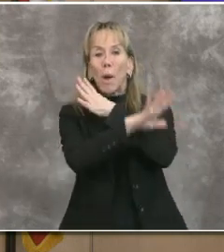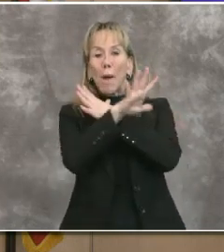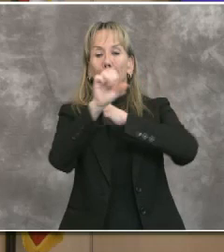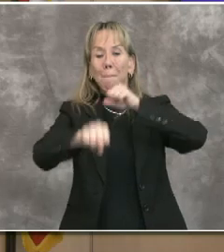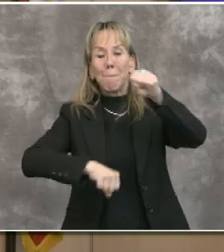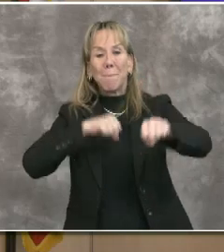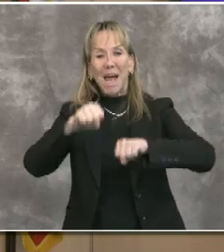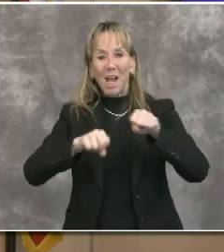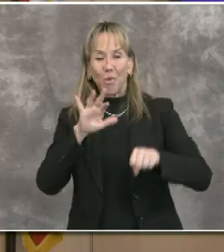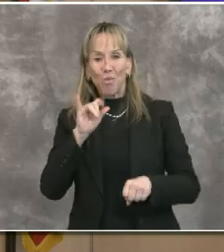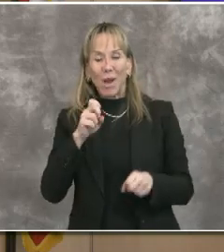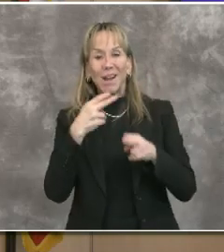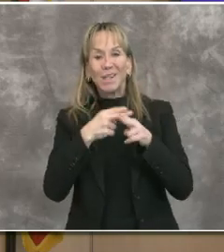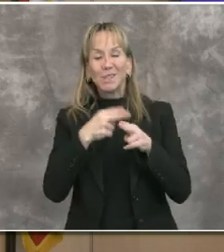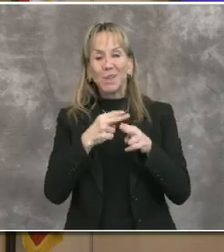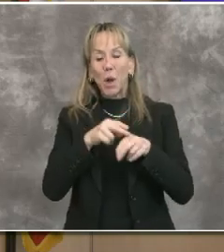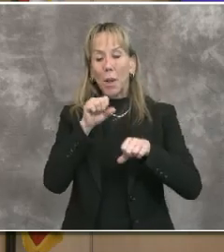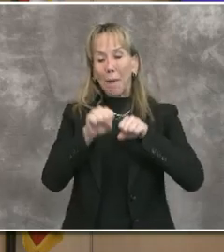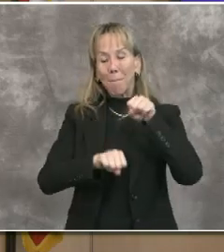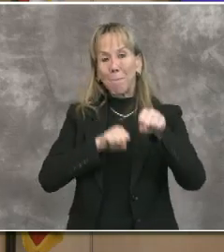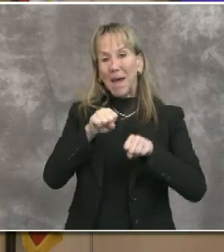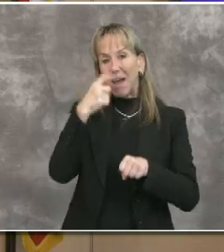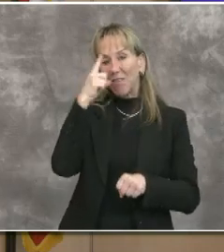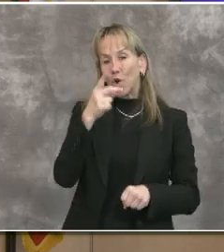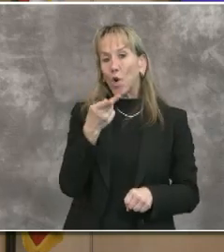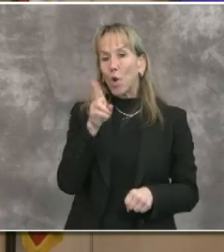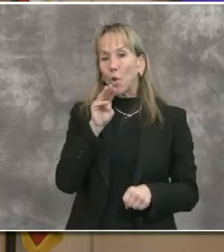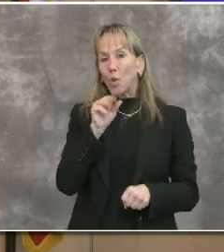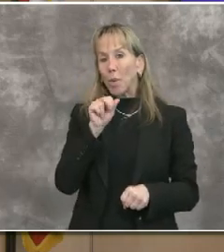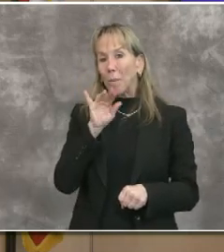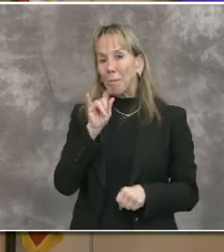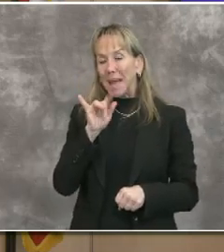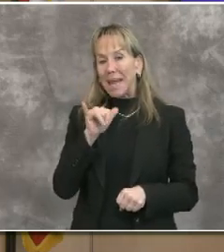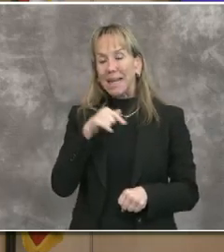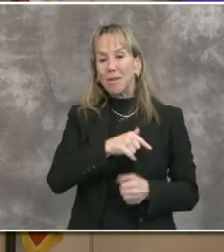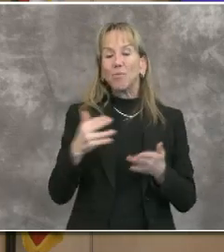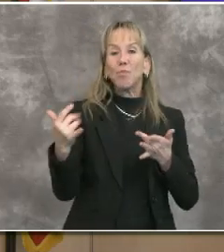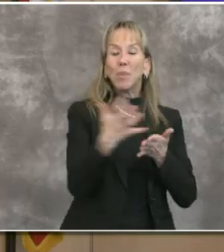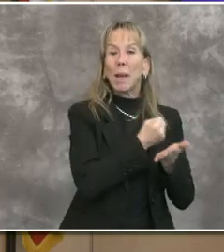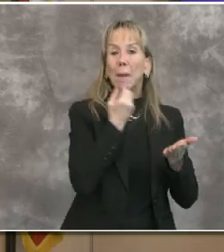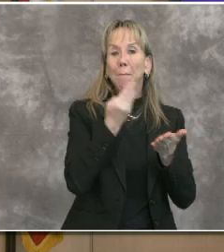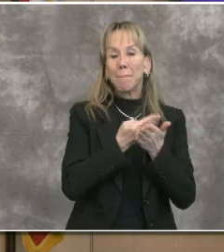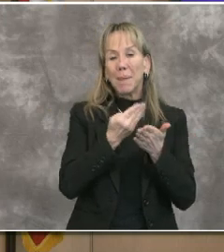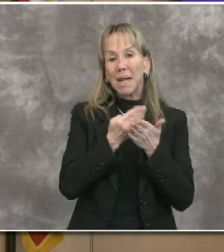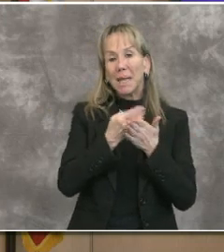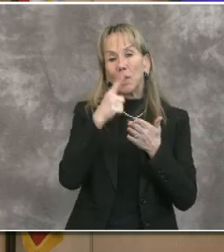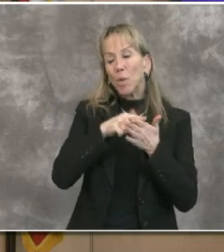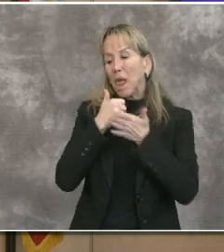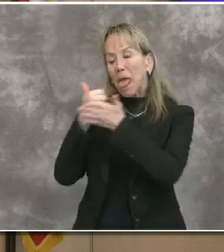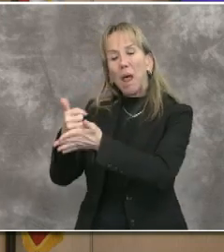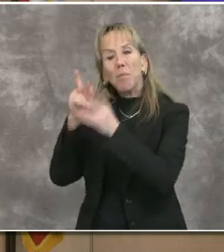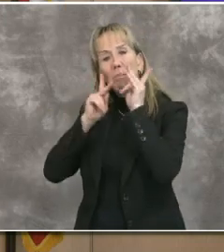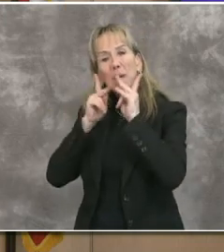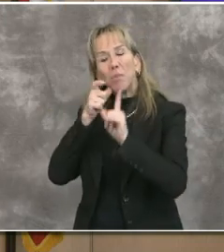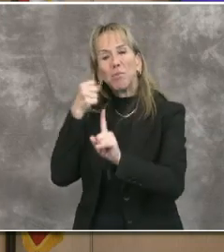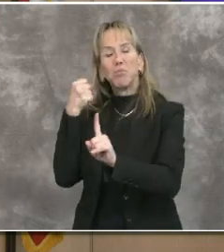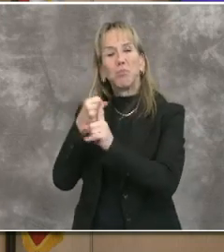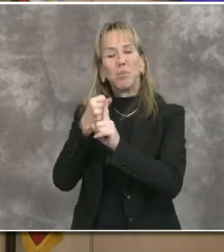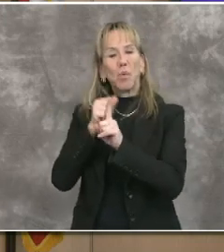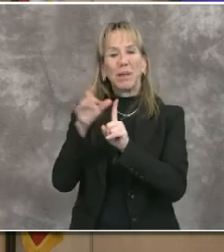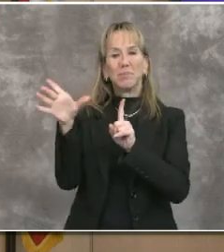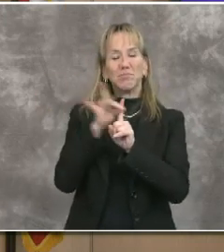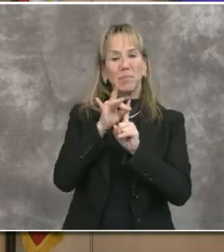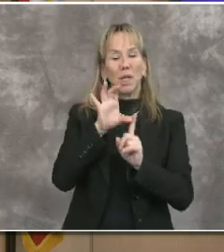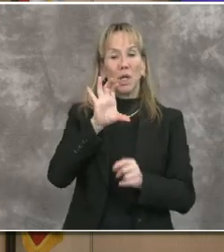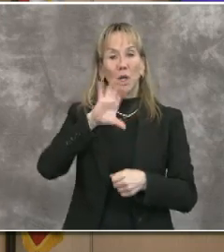for Humanity and help raise funds for organizations helping those affected by COVID-19. Bike for Humanity